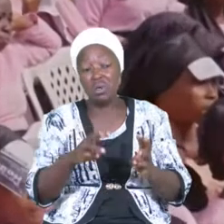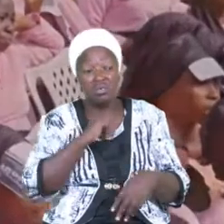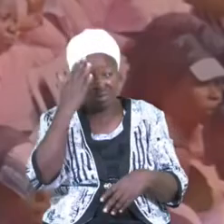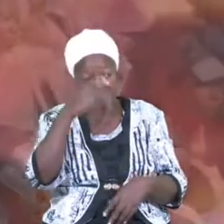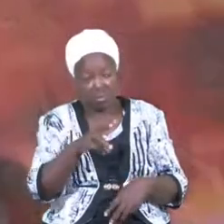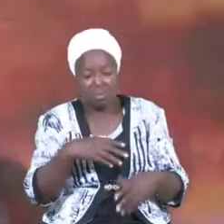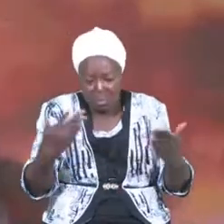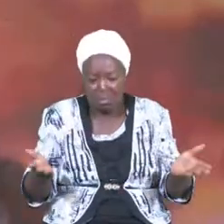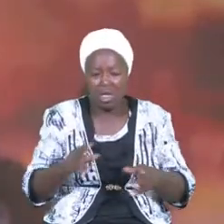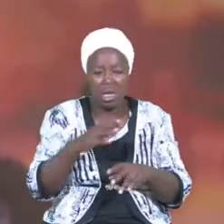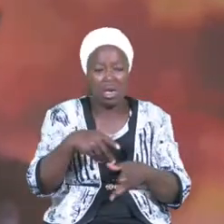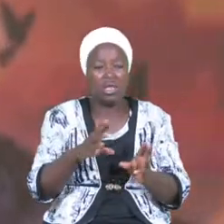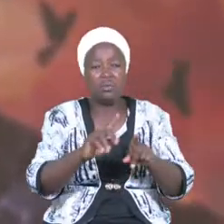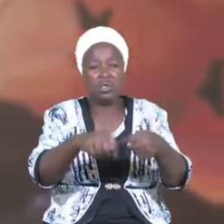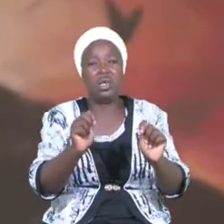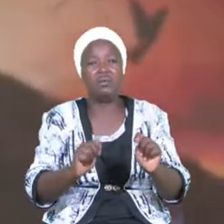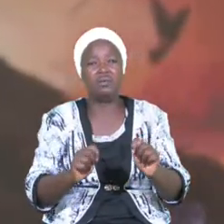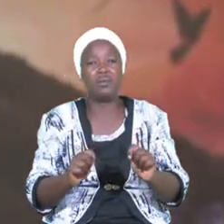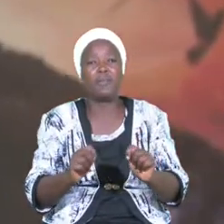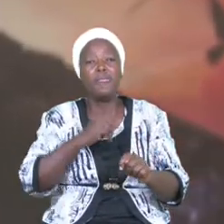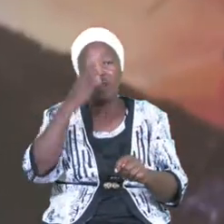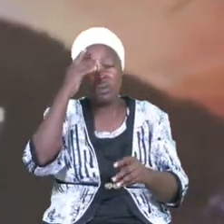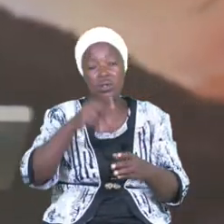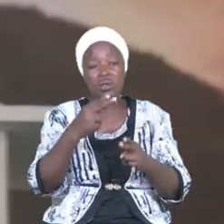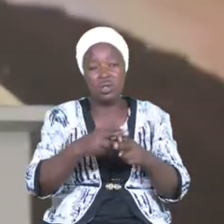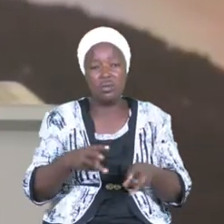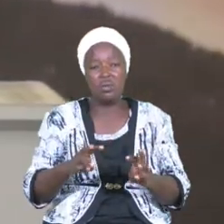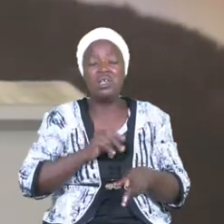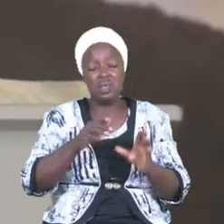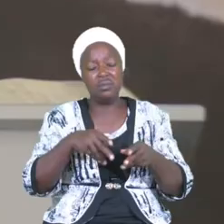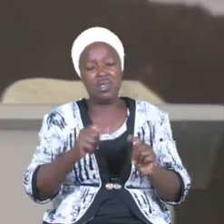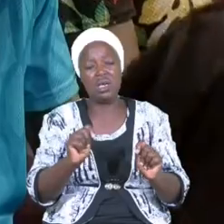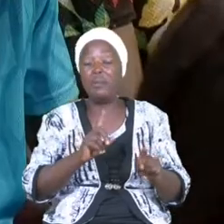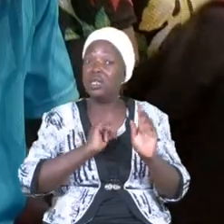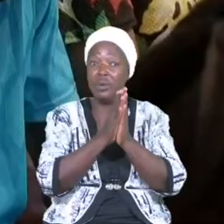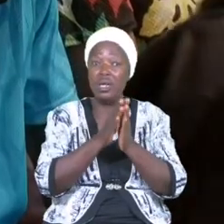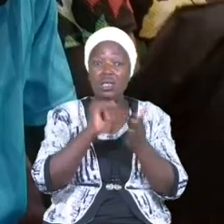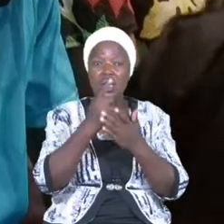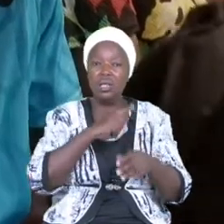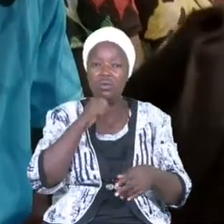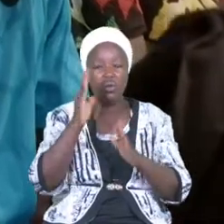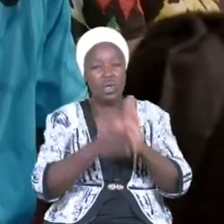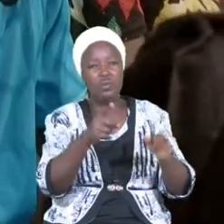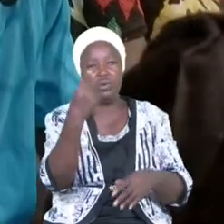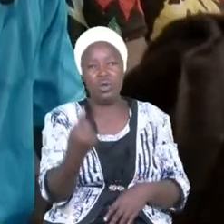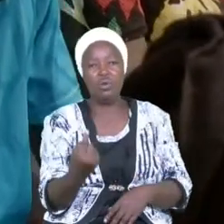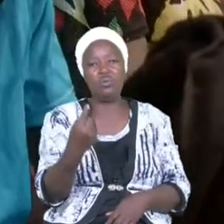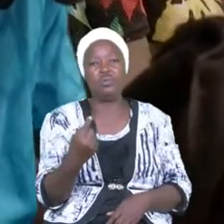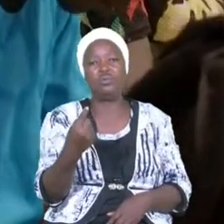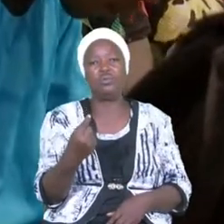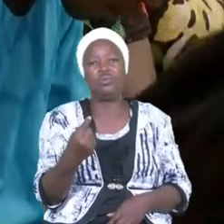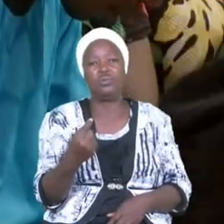route, let him try. I pray the Lord will not leave you alone. Look at